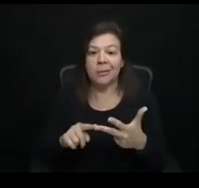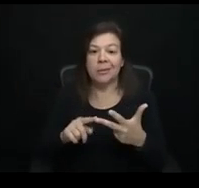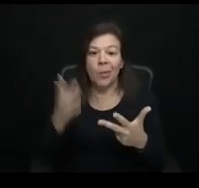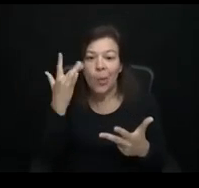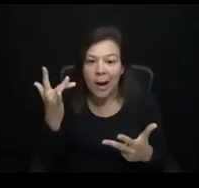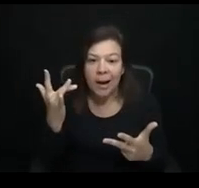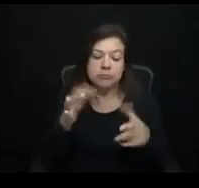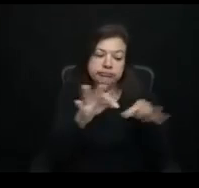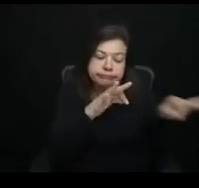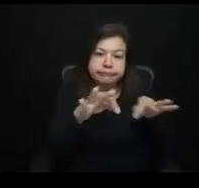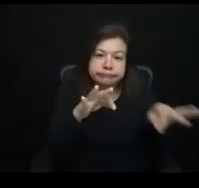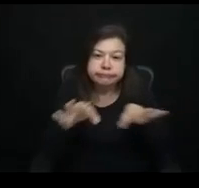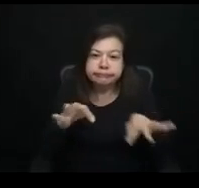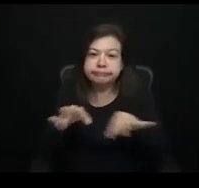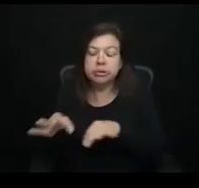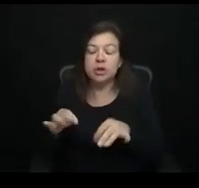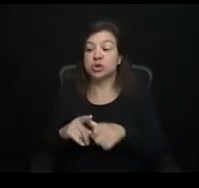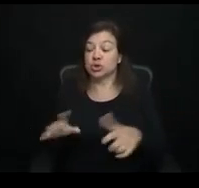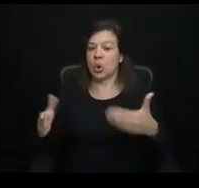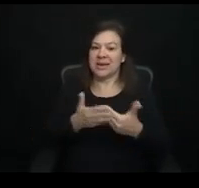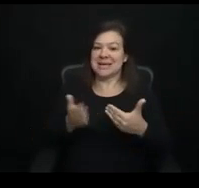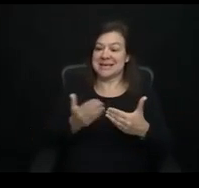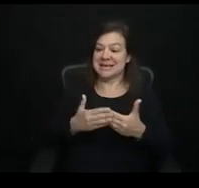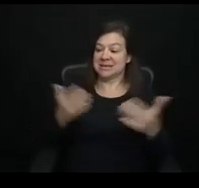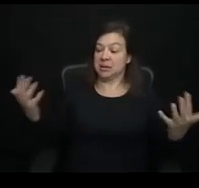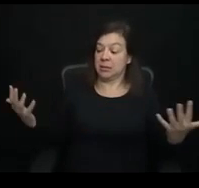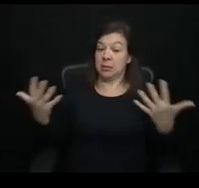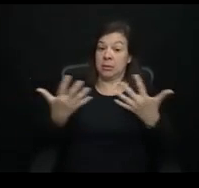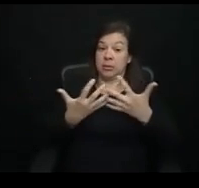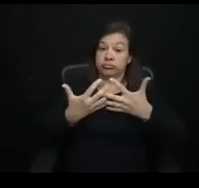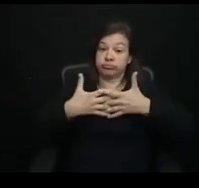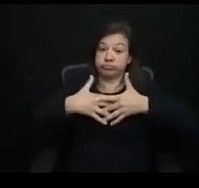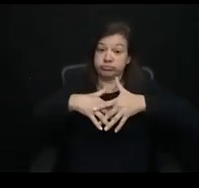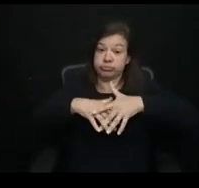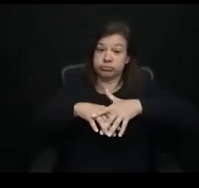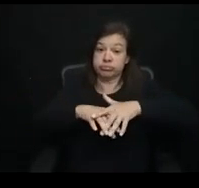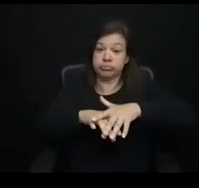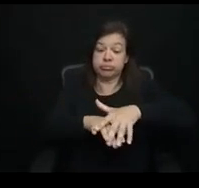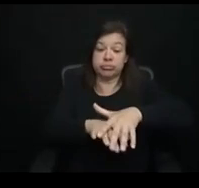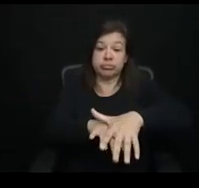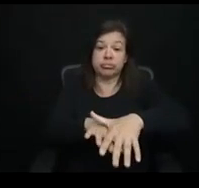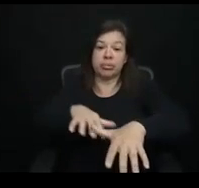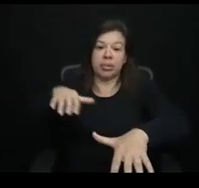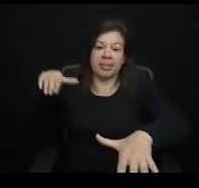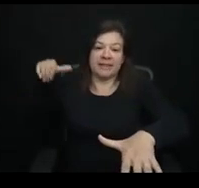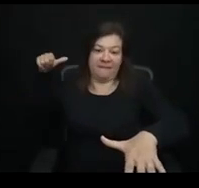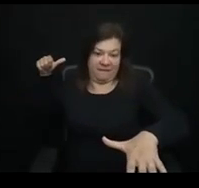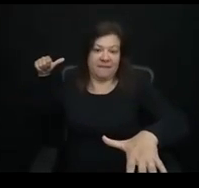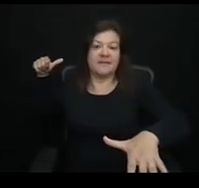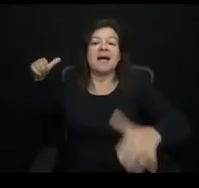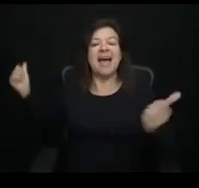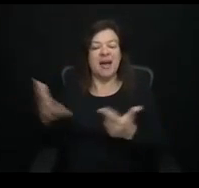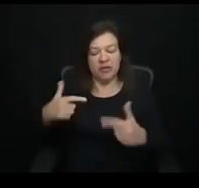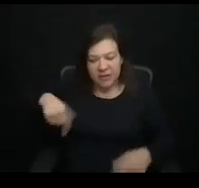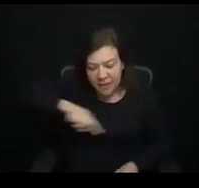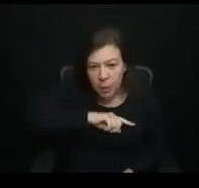effort so there's a seamless transition of power. They continue on with the good work that we, Jeff and Jennifer and the rest of the